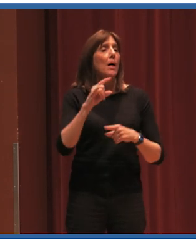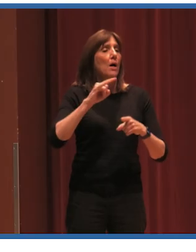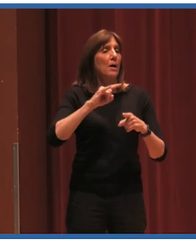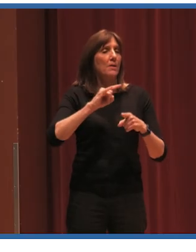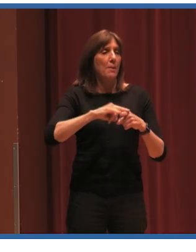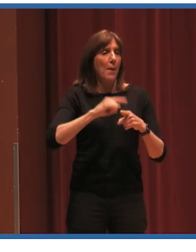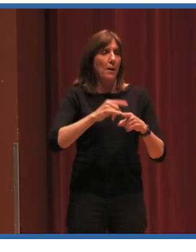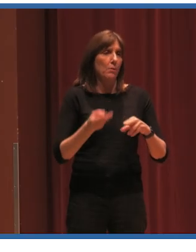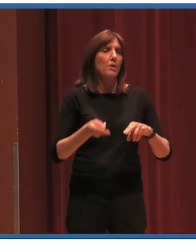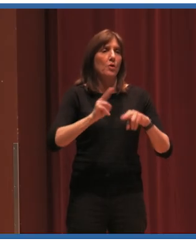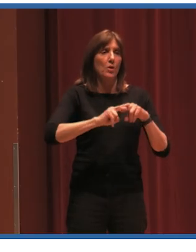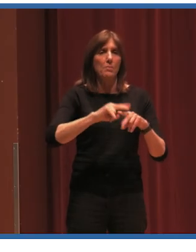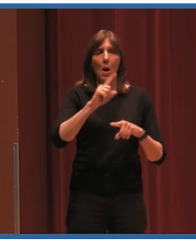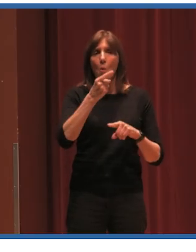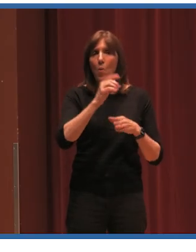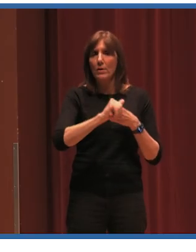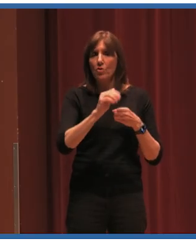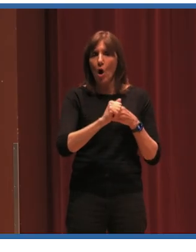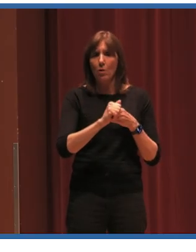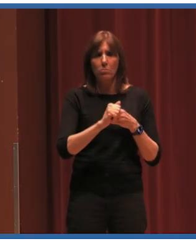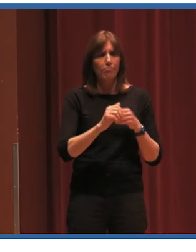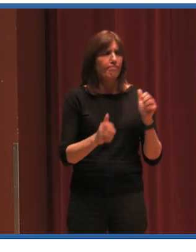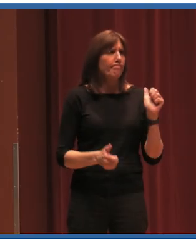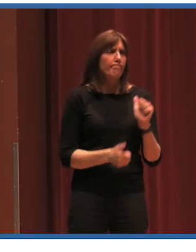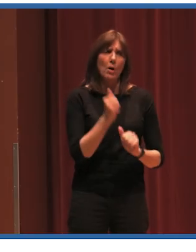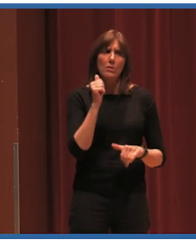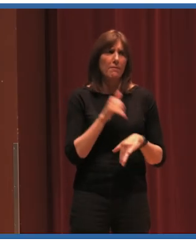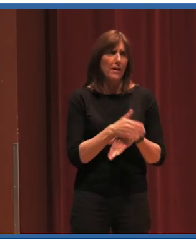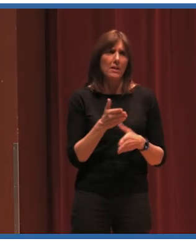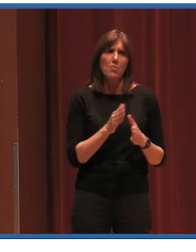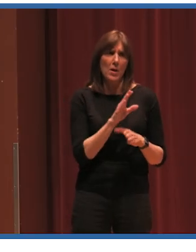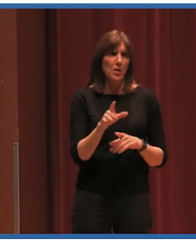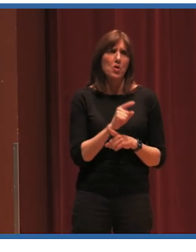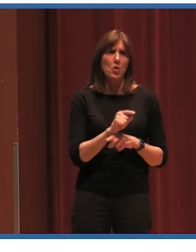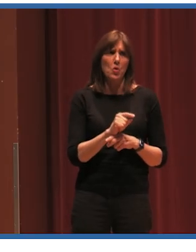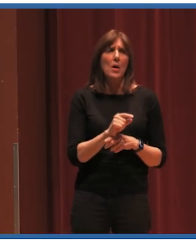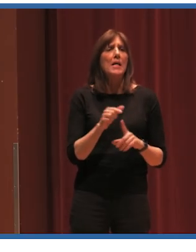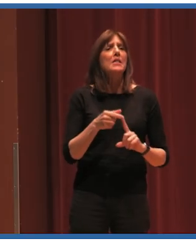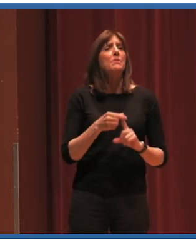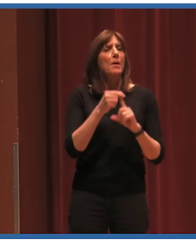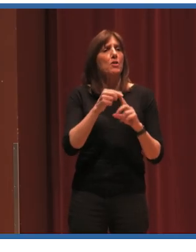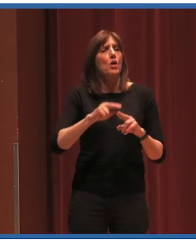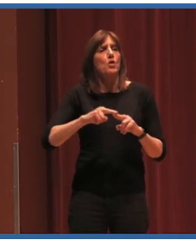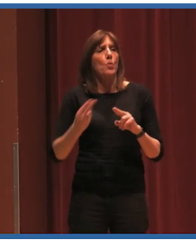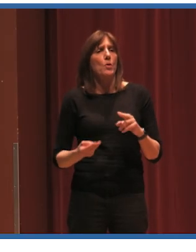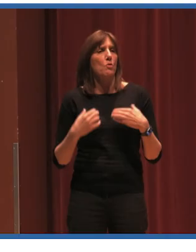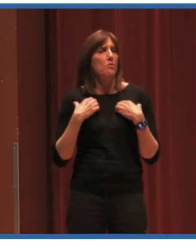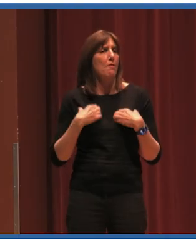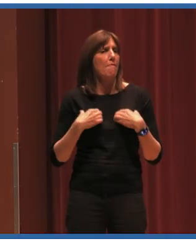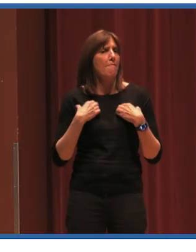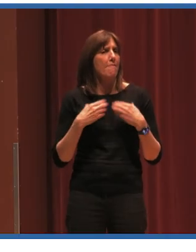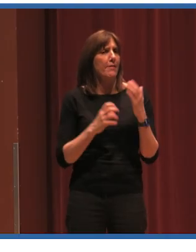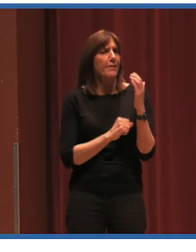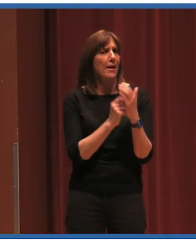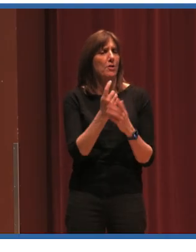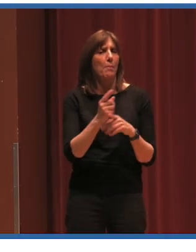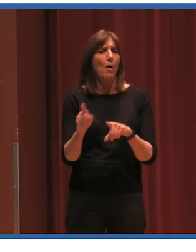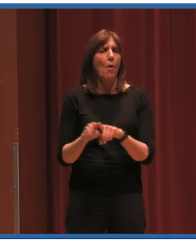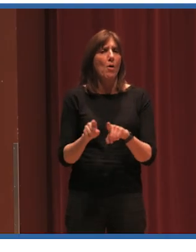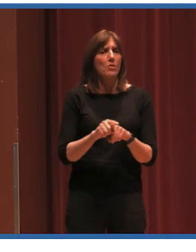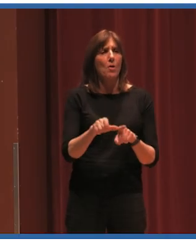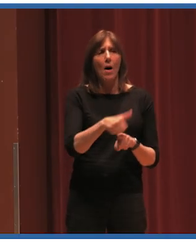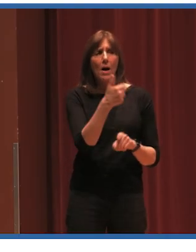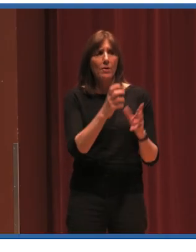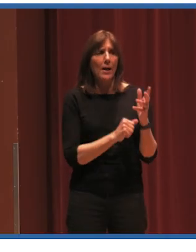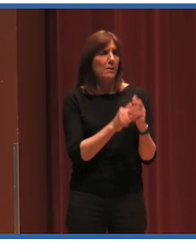least $1 is the single most effective thing we could do, especially to reduce lung cancer, but a number of other cancers, and not